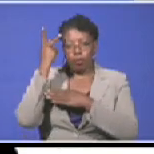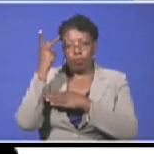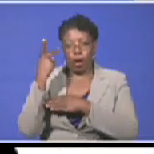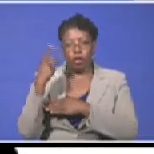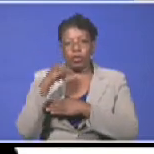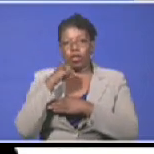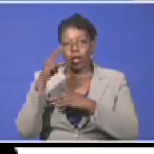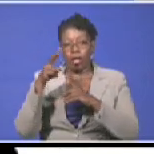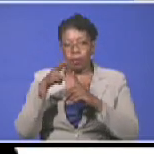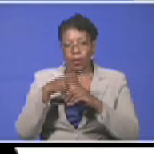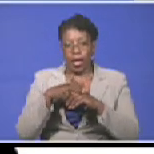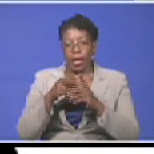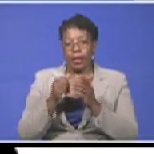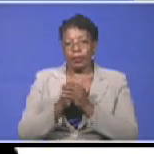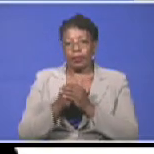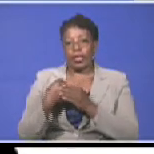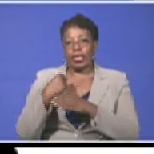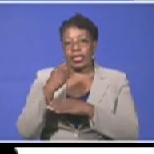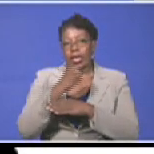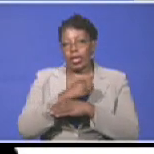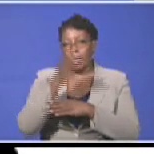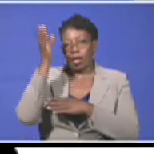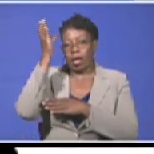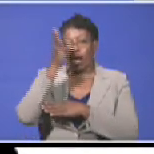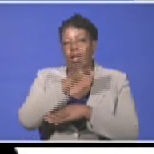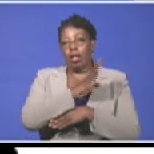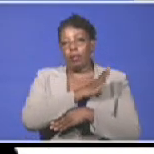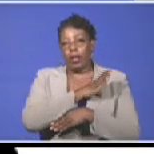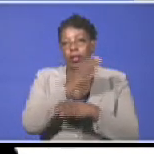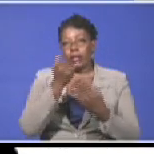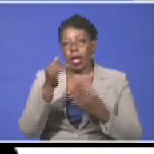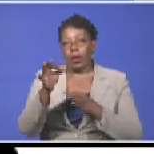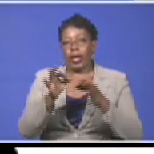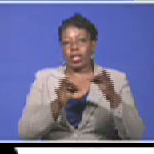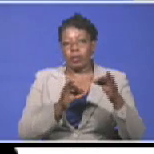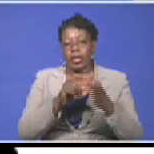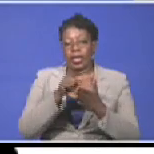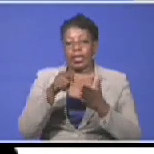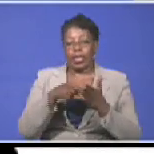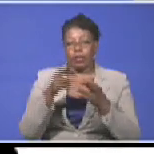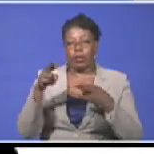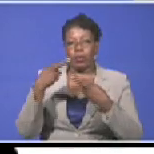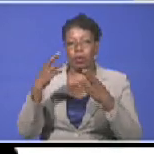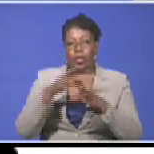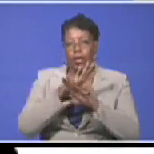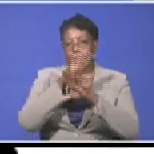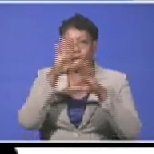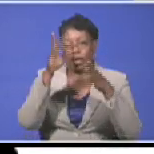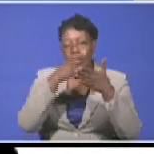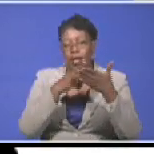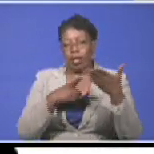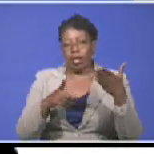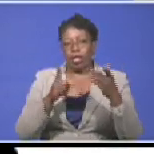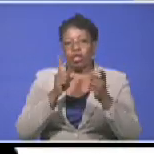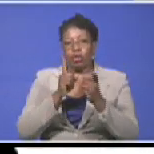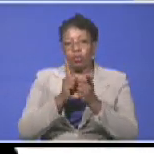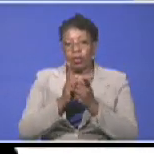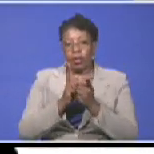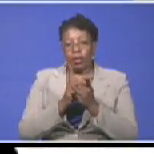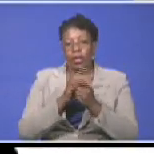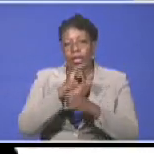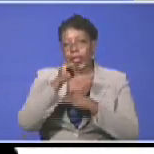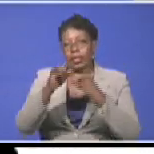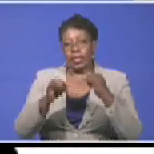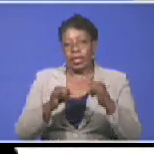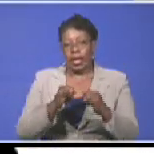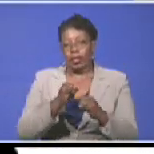and Minister of Legal Affairs, Senator the Honorable Carl Bethel, explained the proposal will establish clear guidelines to meet the country's